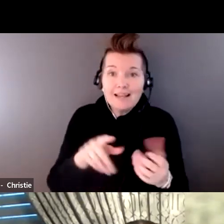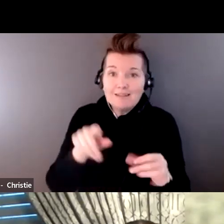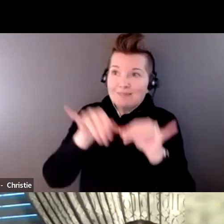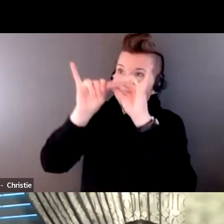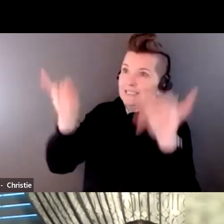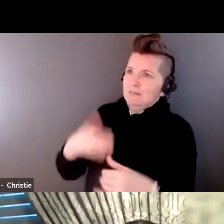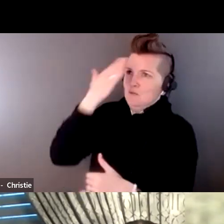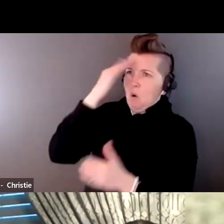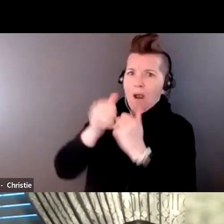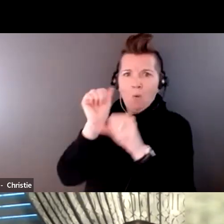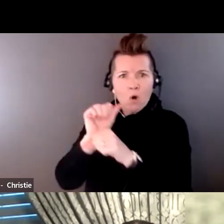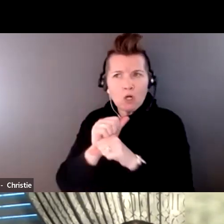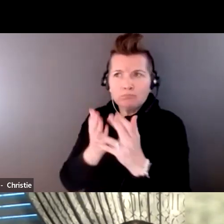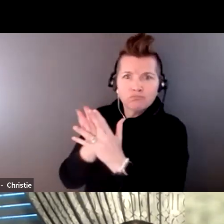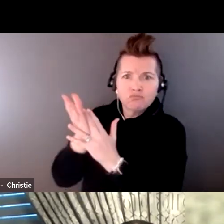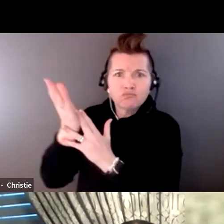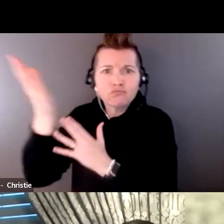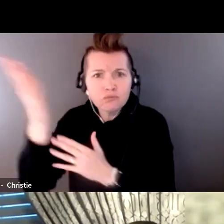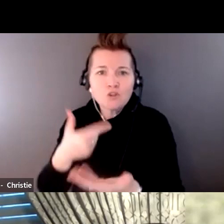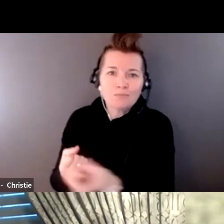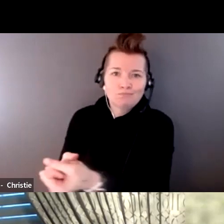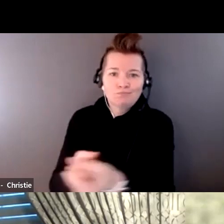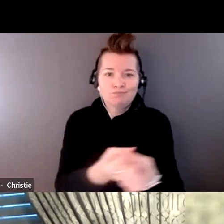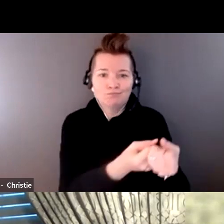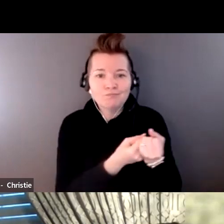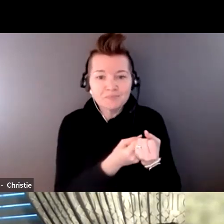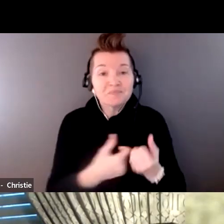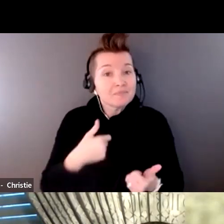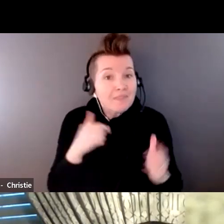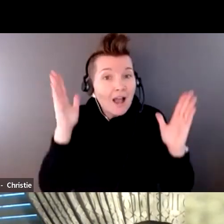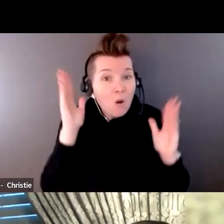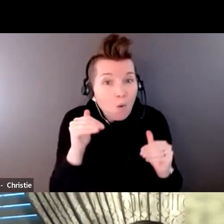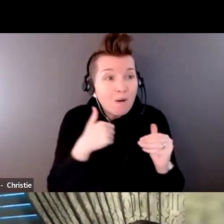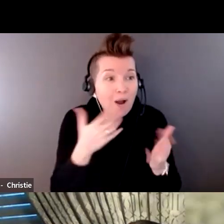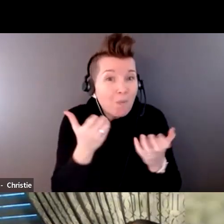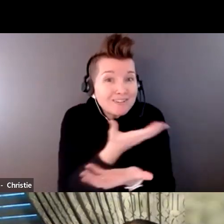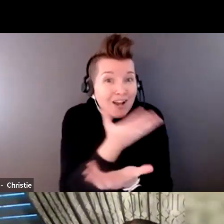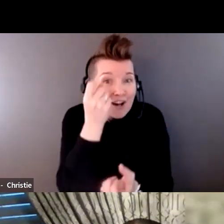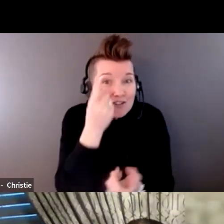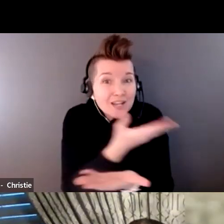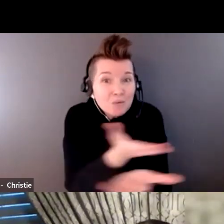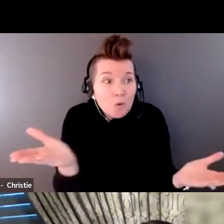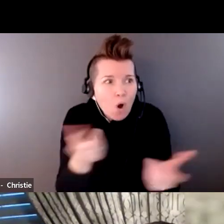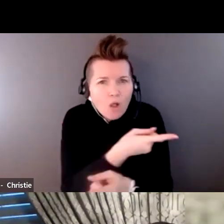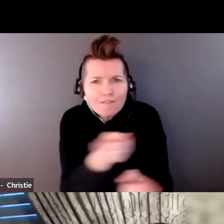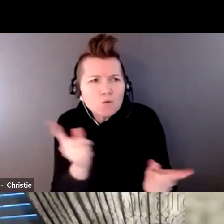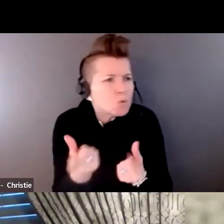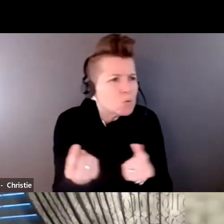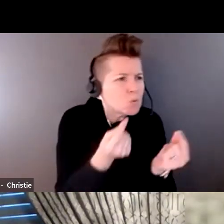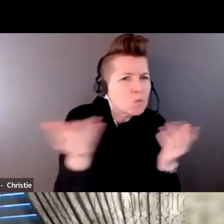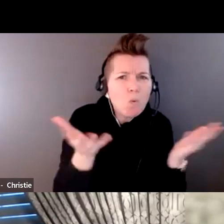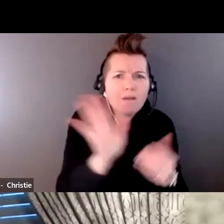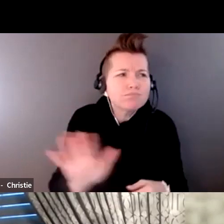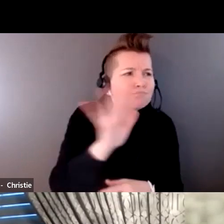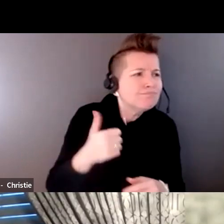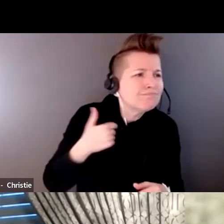that. I hope to, join my colleagues here to understand whatever is being implemented across Canada